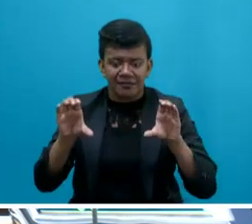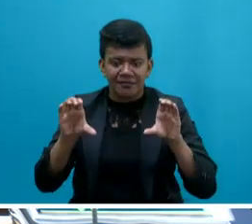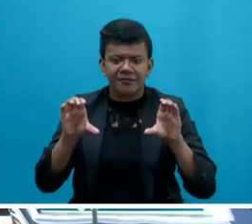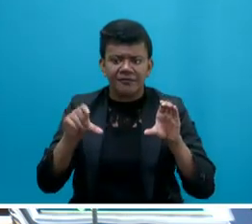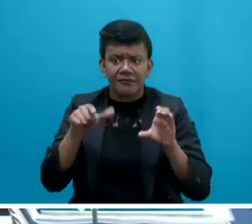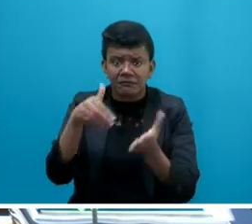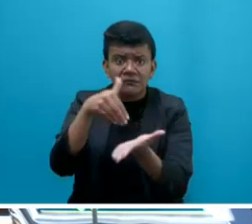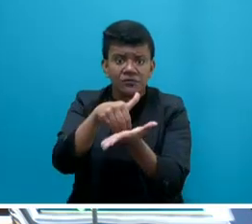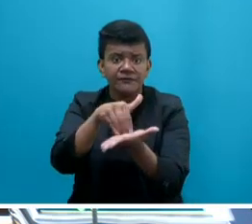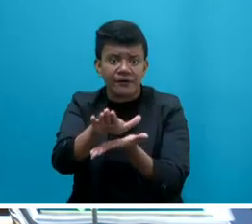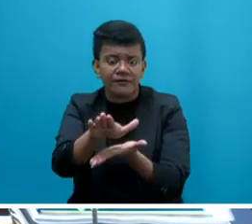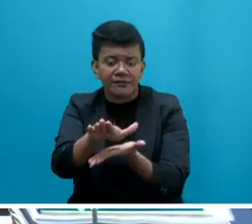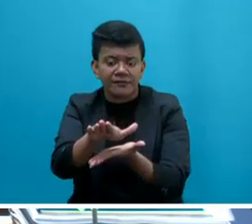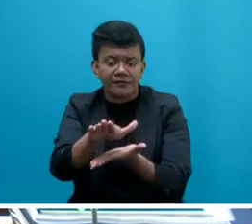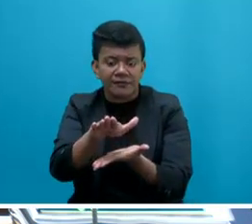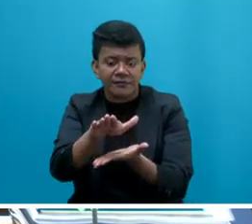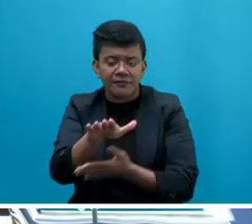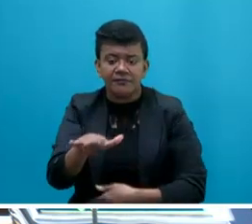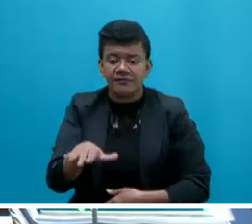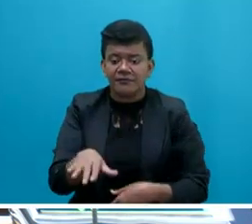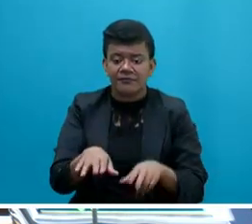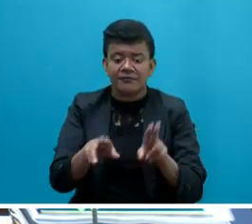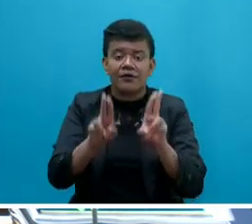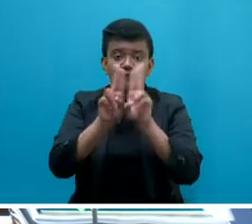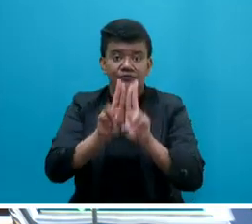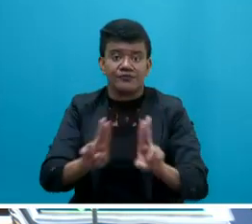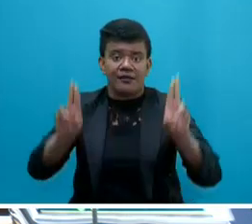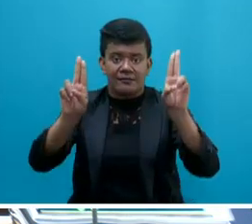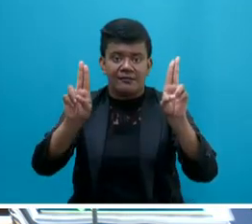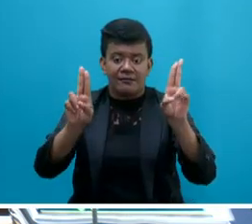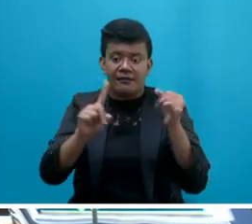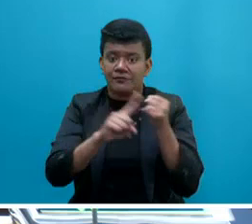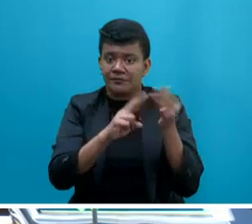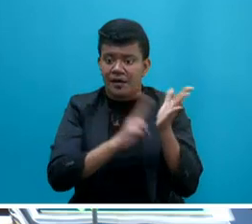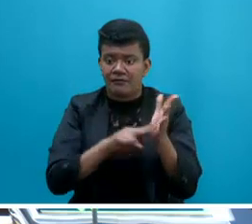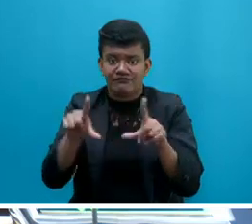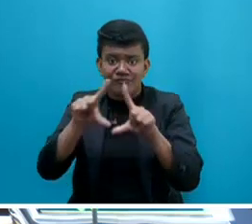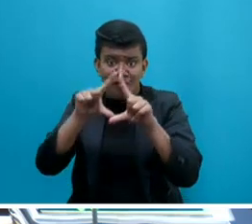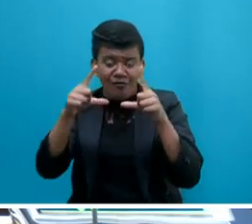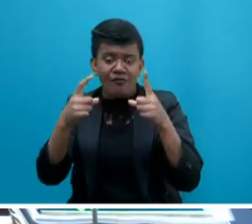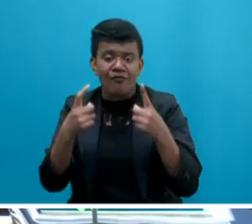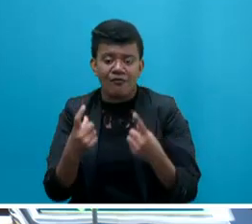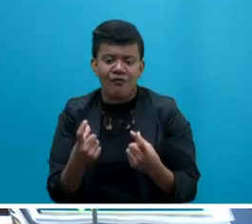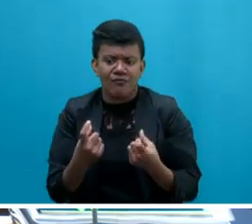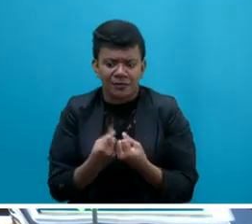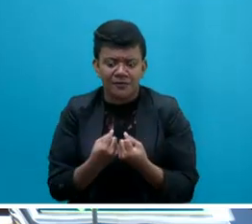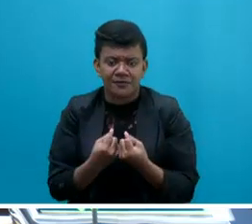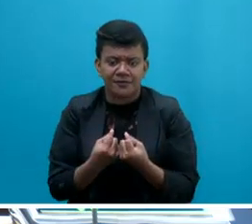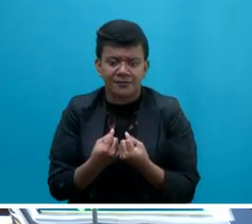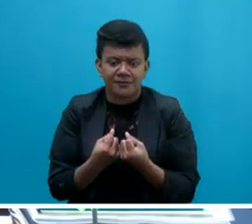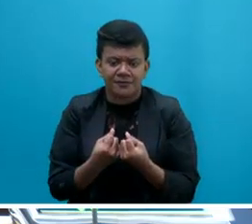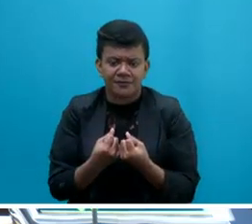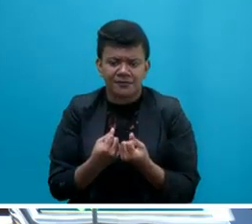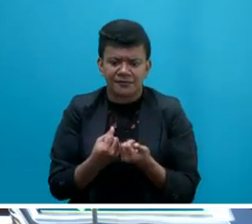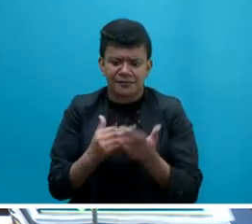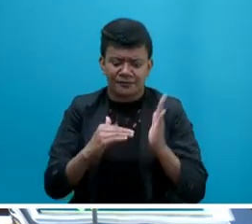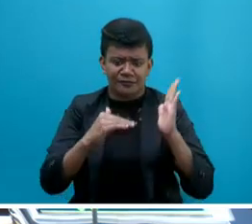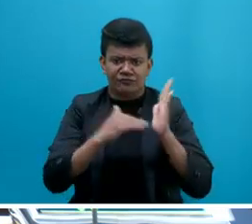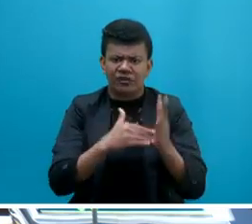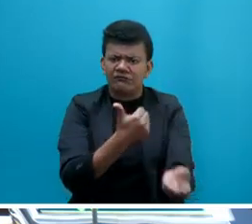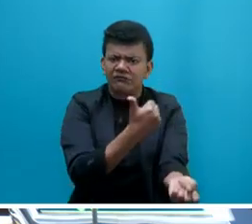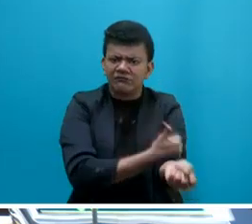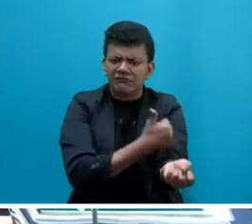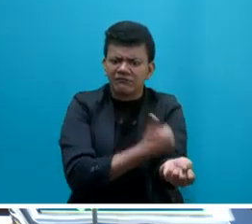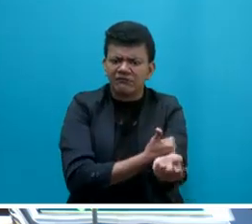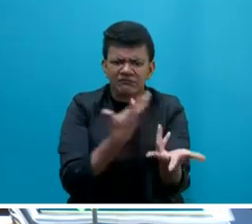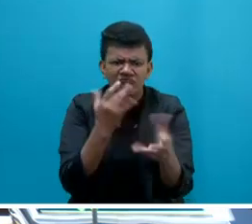Convention on Transnational Crime and its 3 protocols. We chair the UN Office on Drugs and Crime, Working Group on